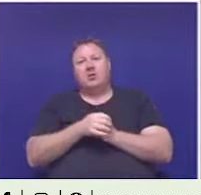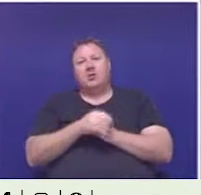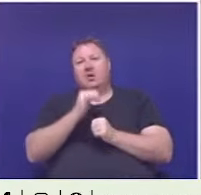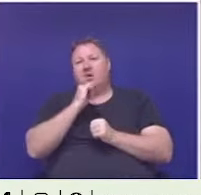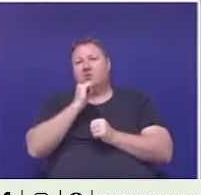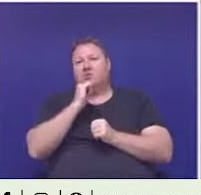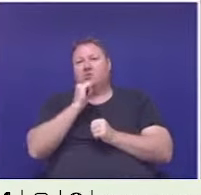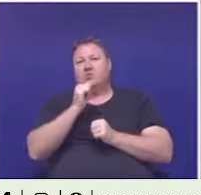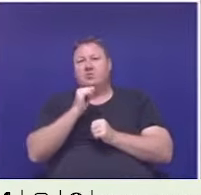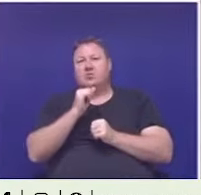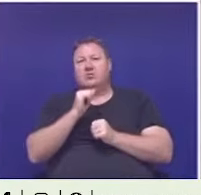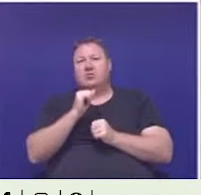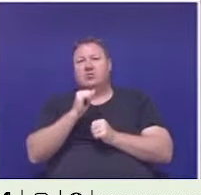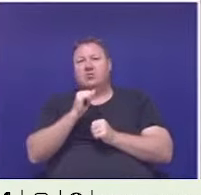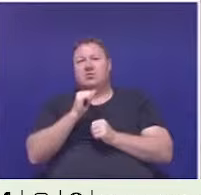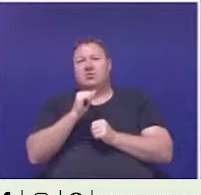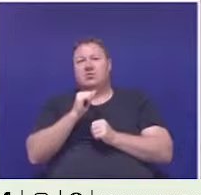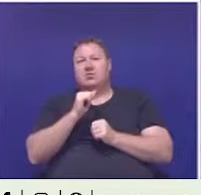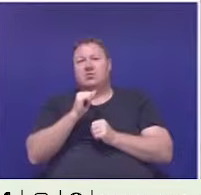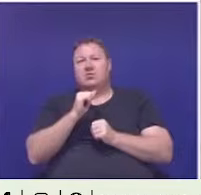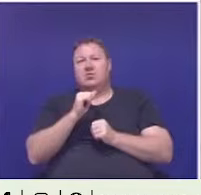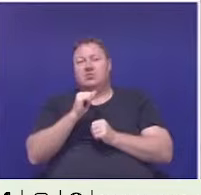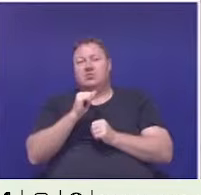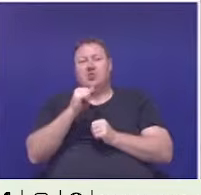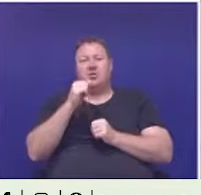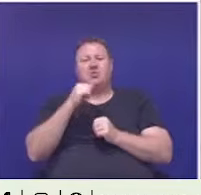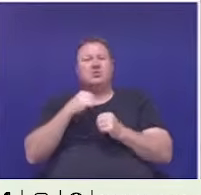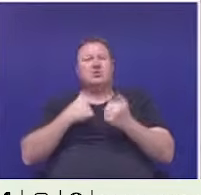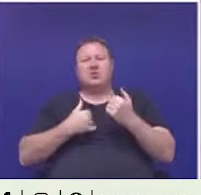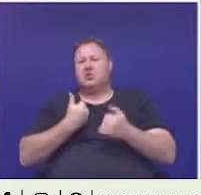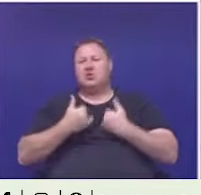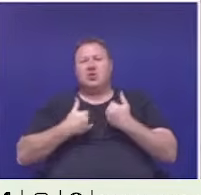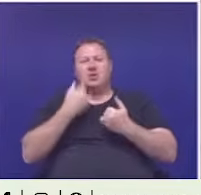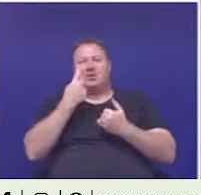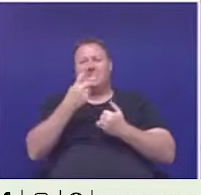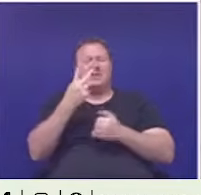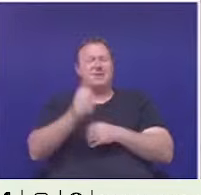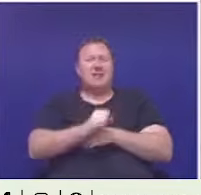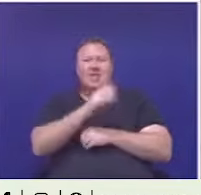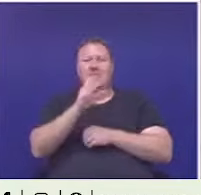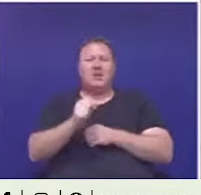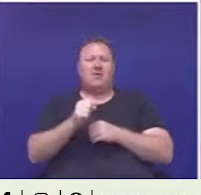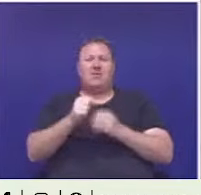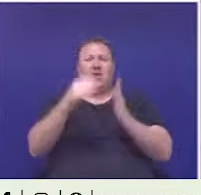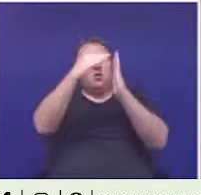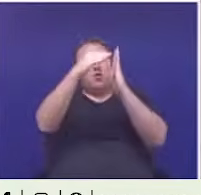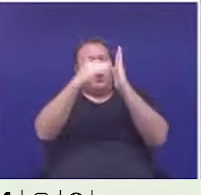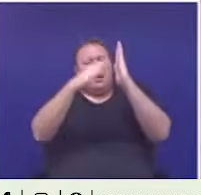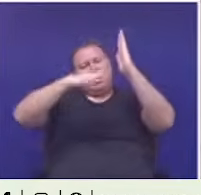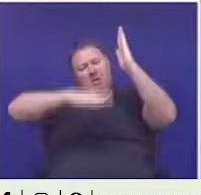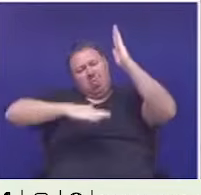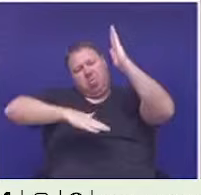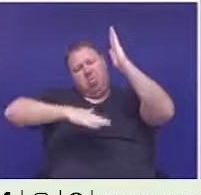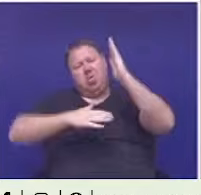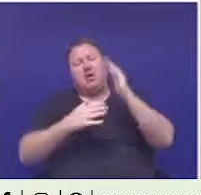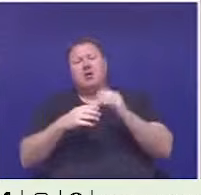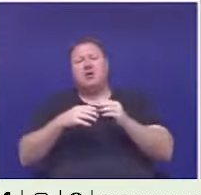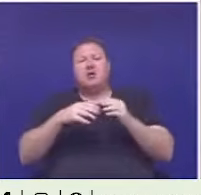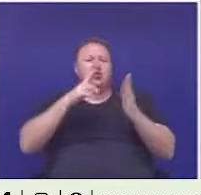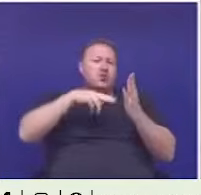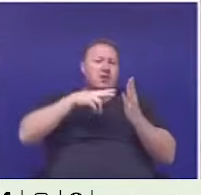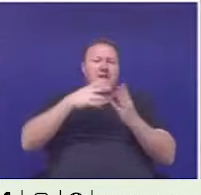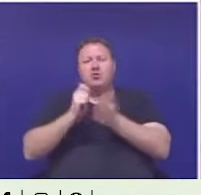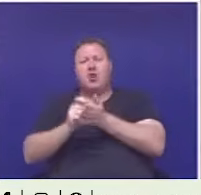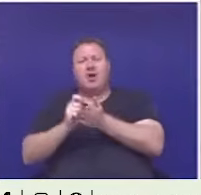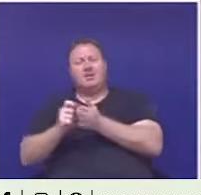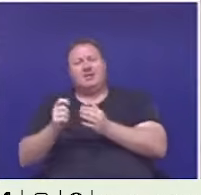seeing South Africa being ranked low when it comes to literacy and numeracy rates. And so I'm saying to the department, beyond just APP